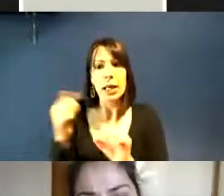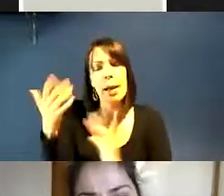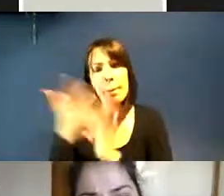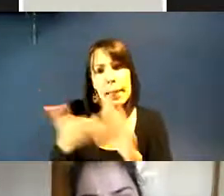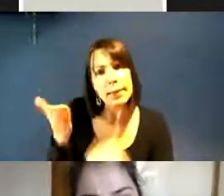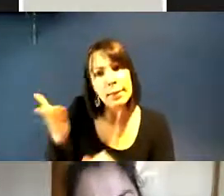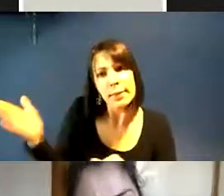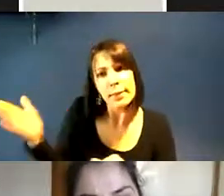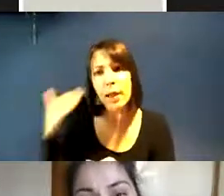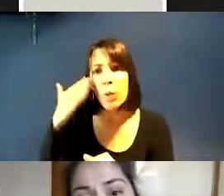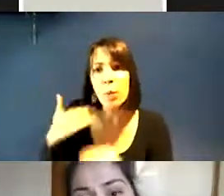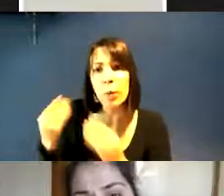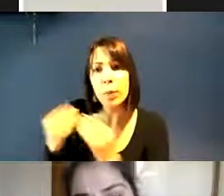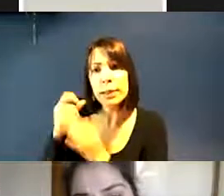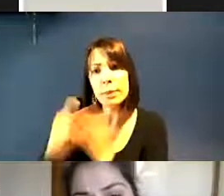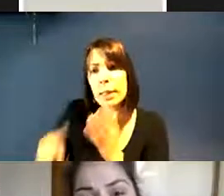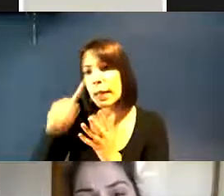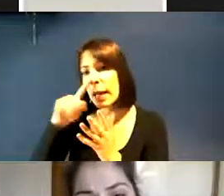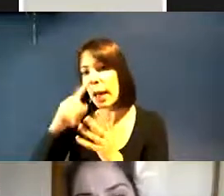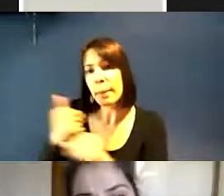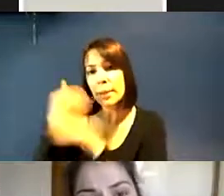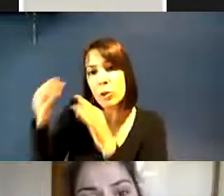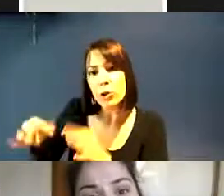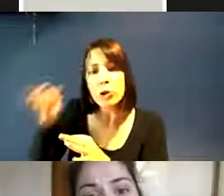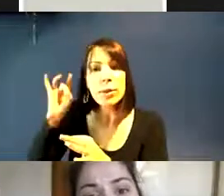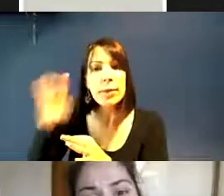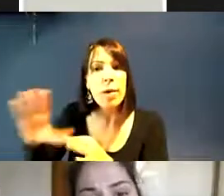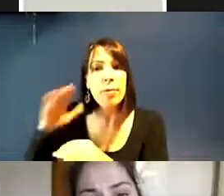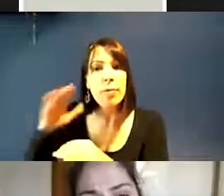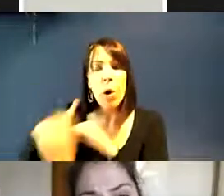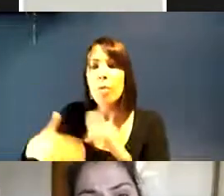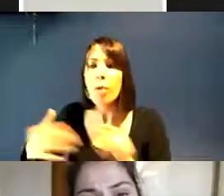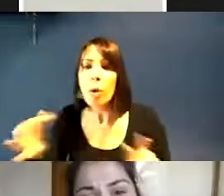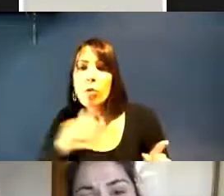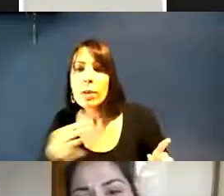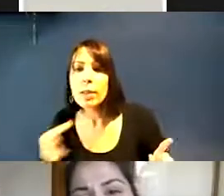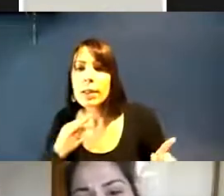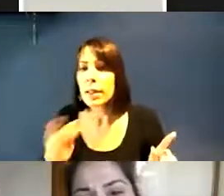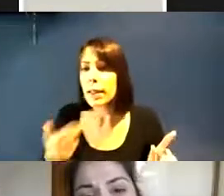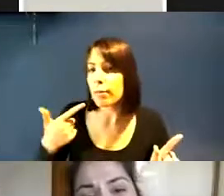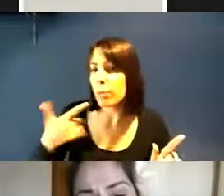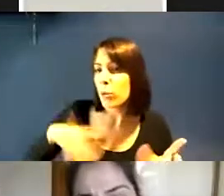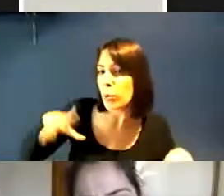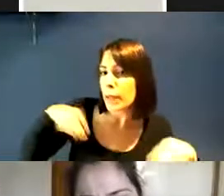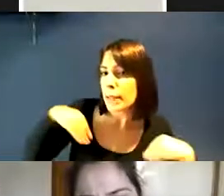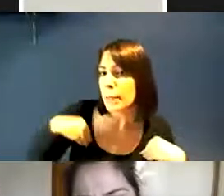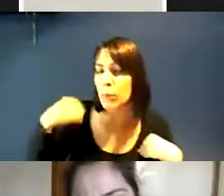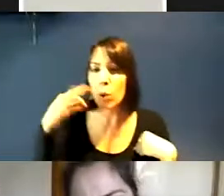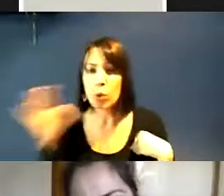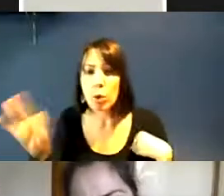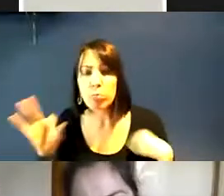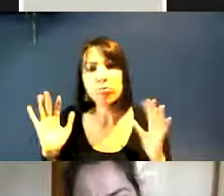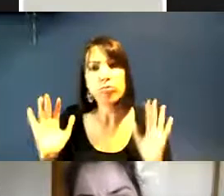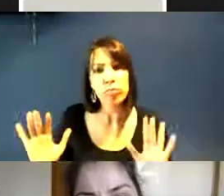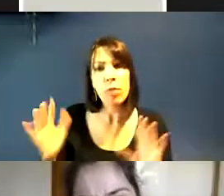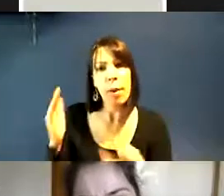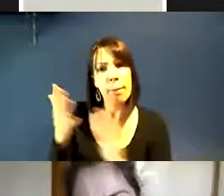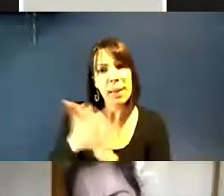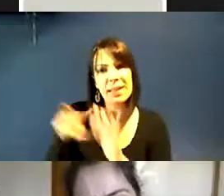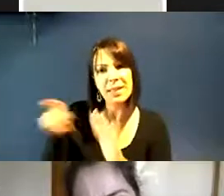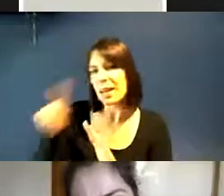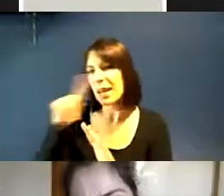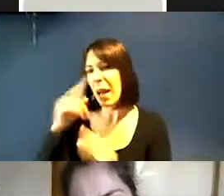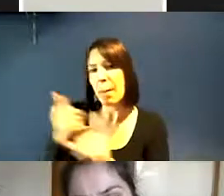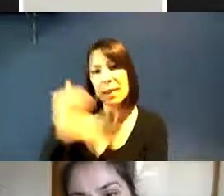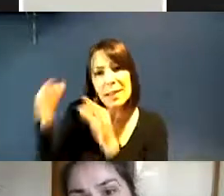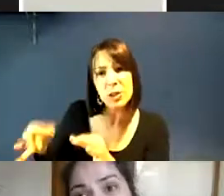engage in dignity of risk. And this kind of places the control and decision-making power back